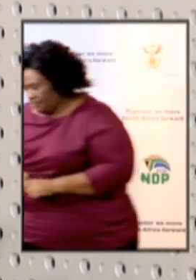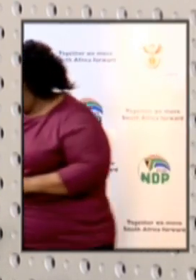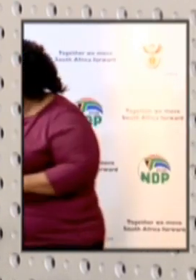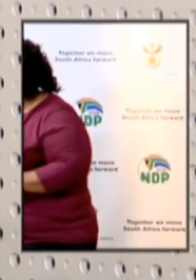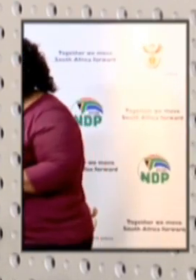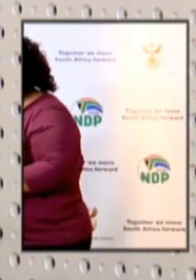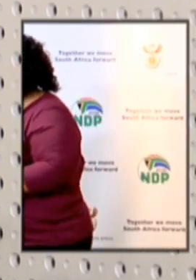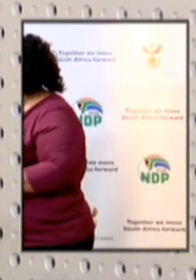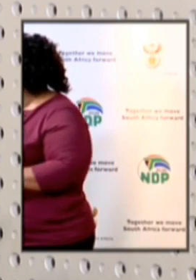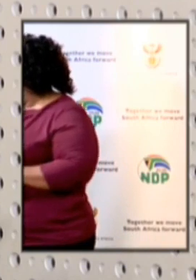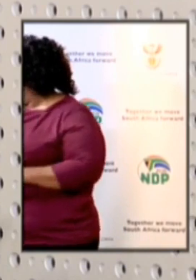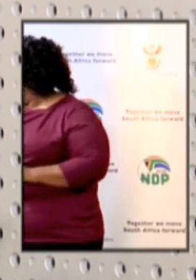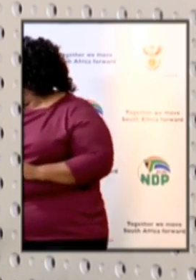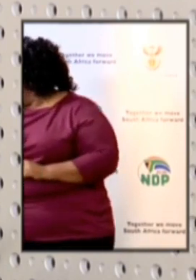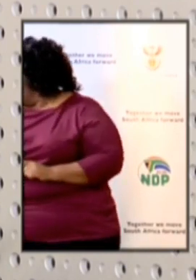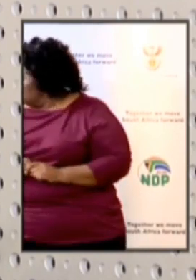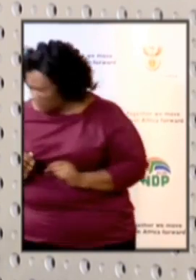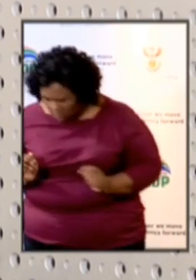coronavirus.